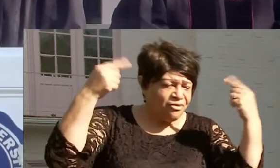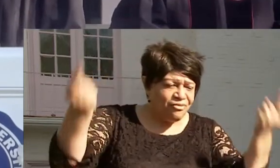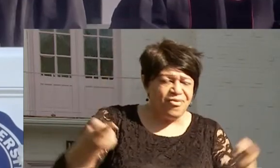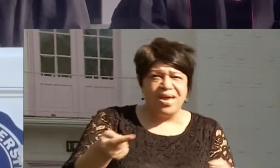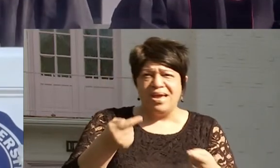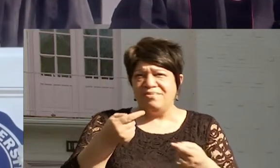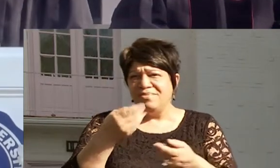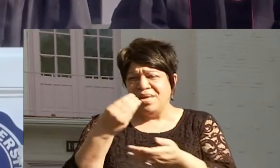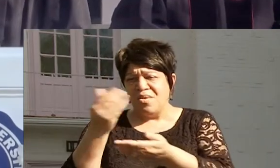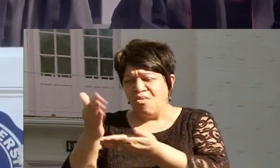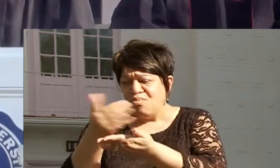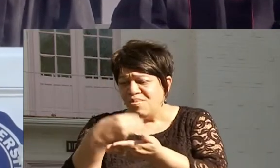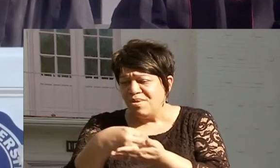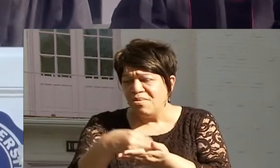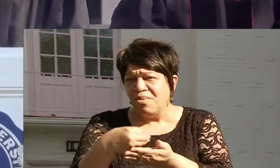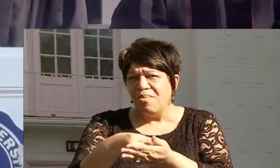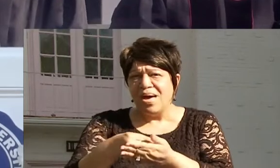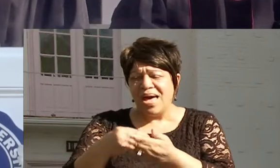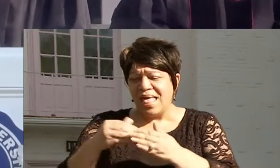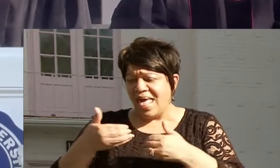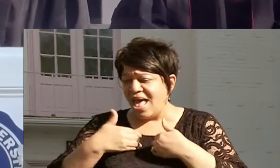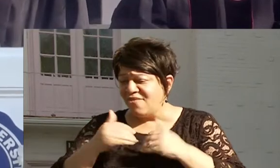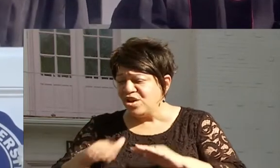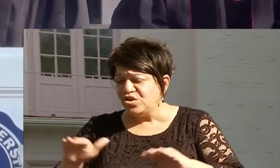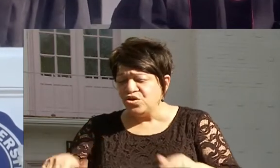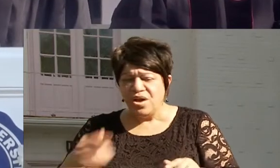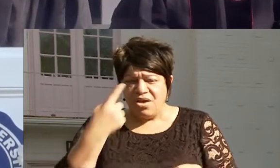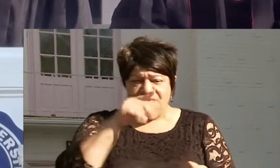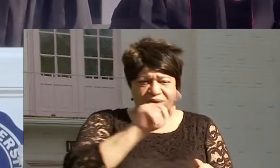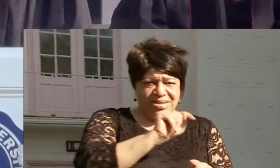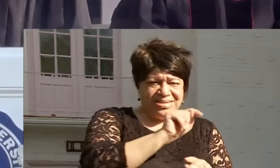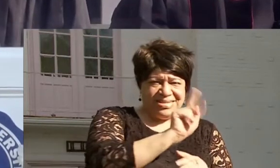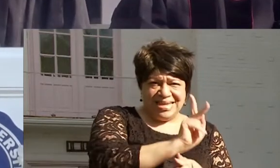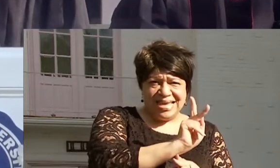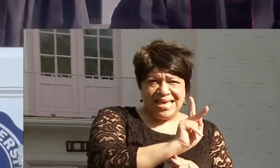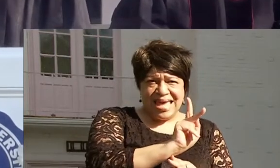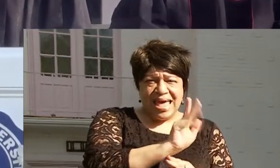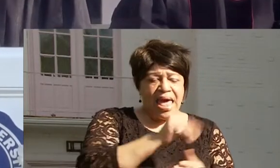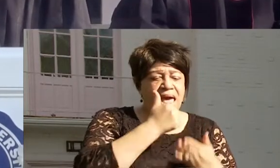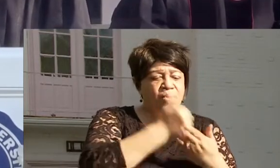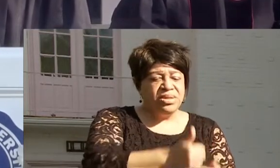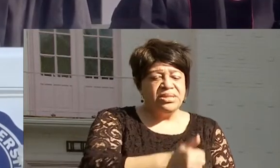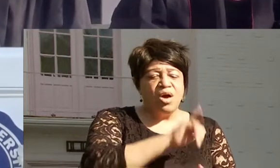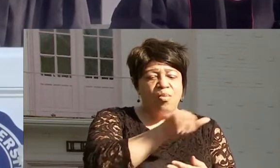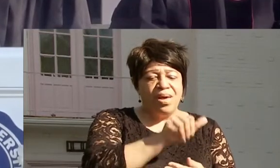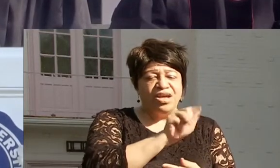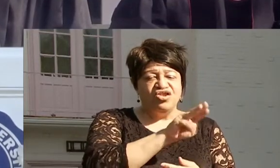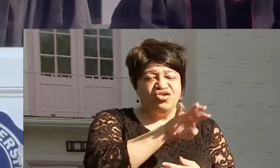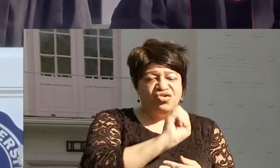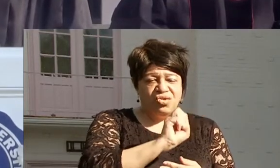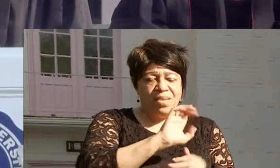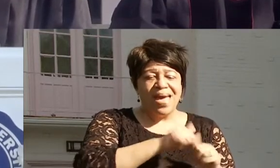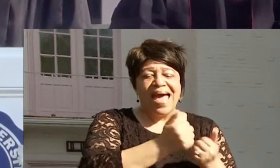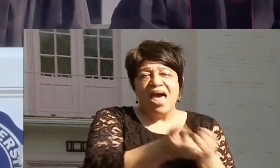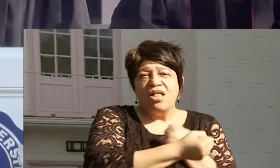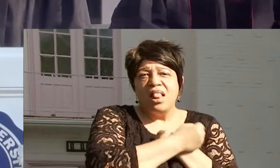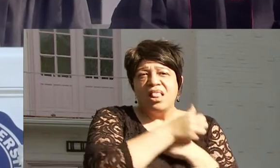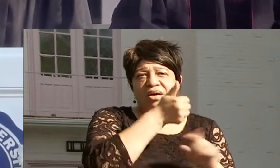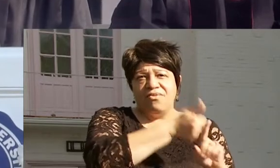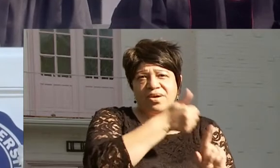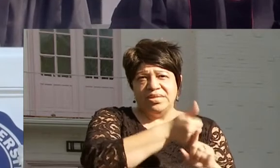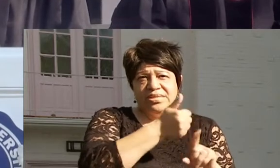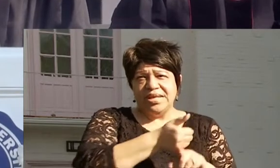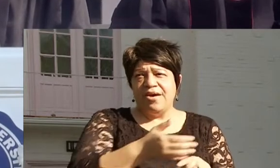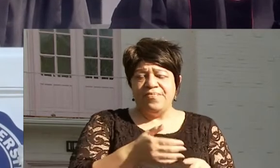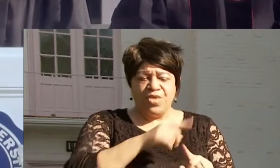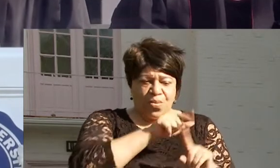that is purpose. For Tea Cake, it was helping Janie figure out how to love herself. After that was